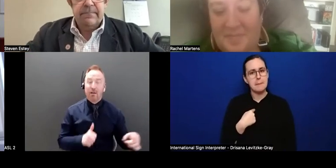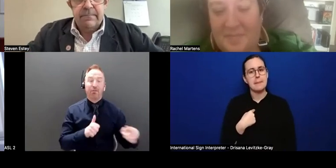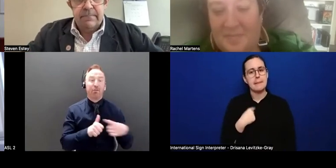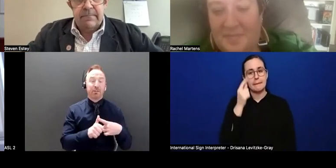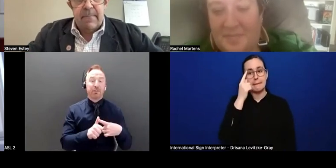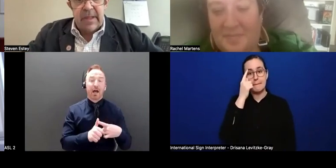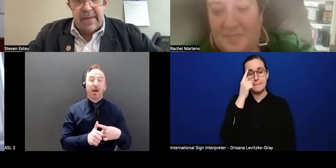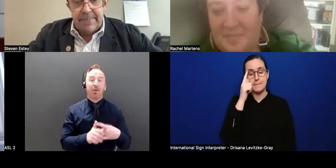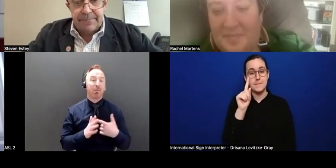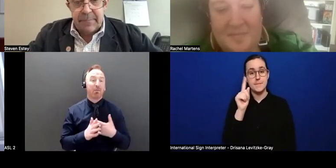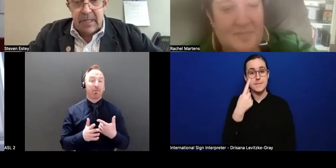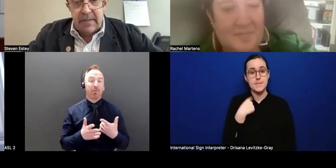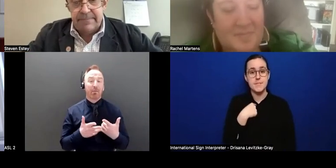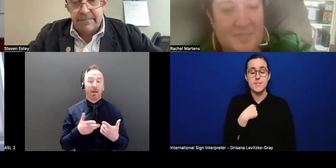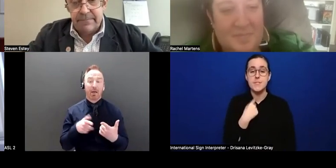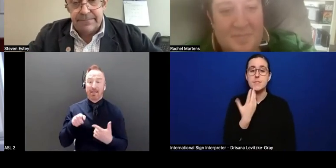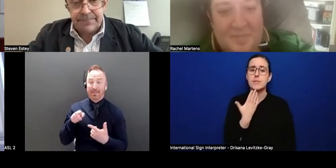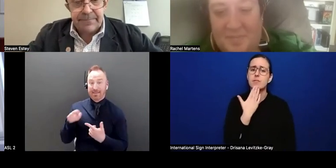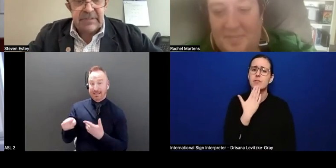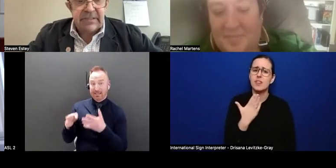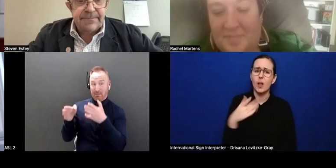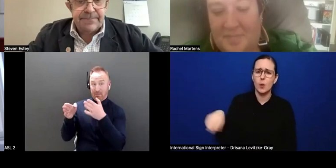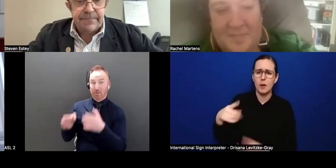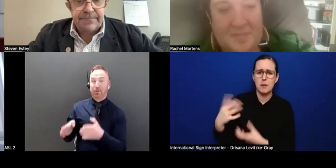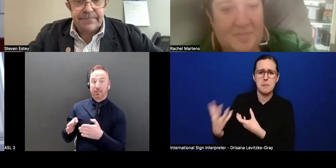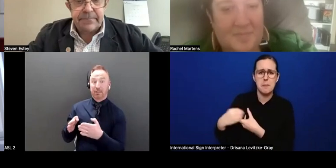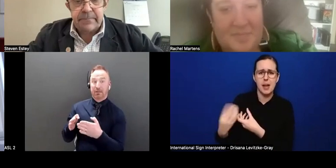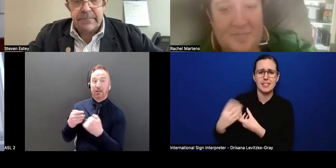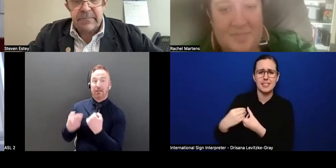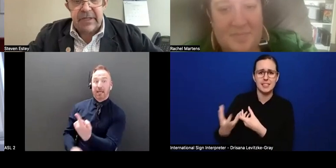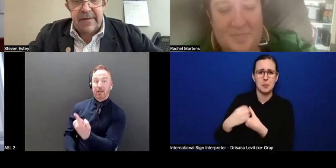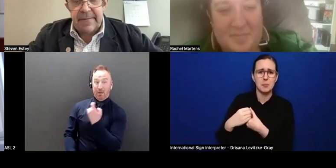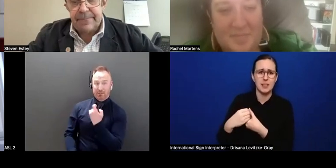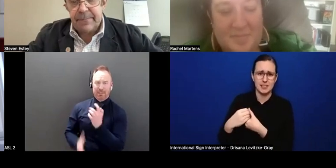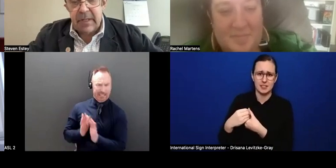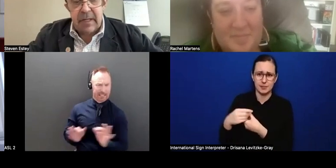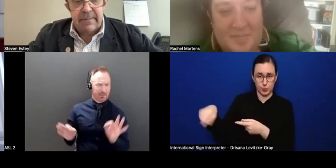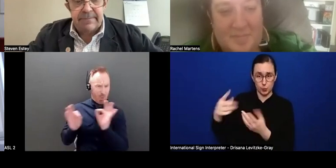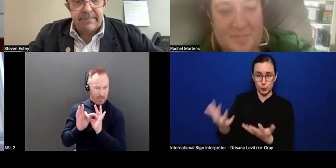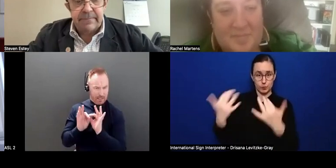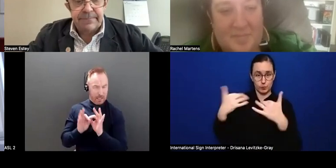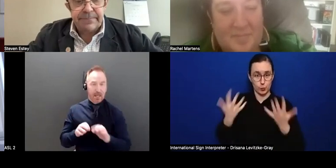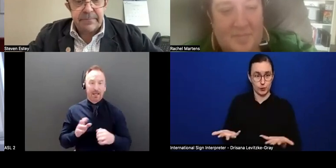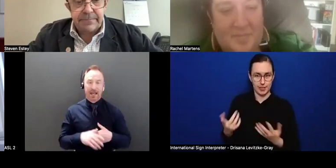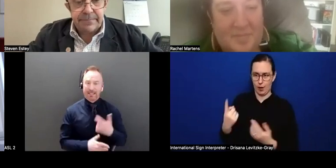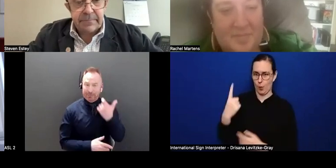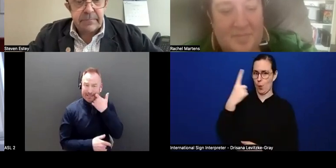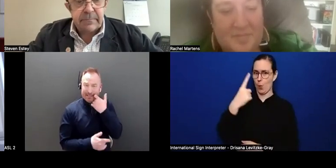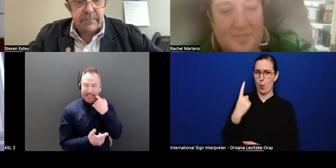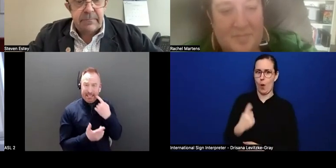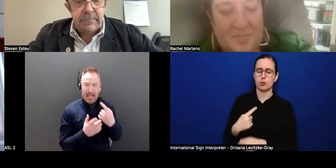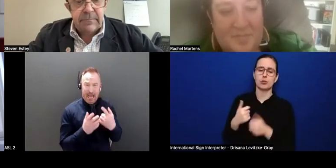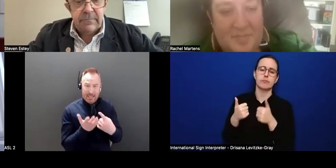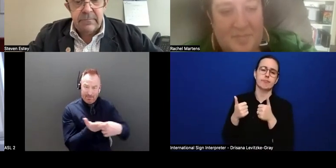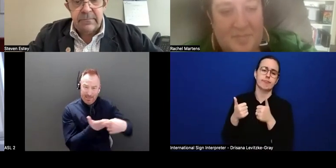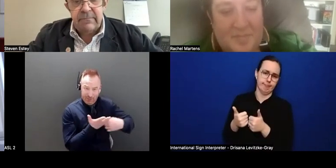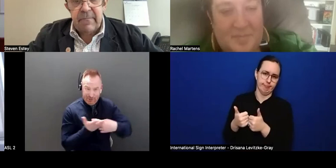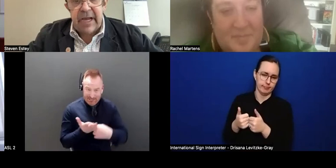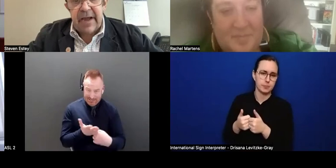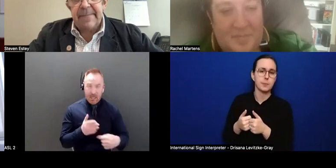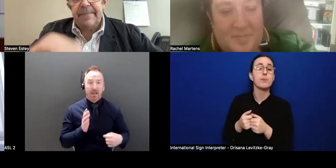the participant for this very important question. So as I mentioned, the Disaggregated Data Action Plan is actually focusing on